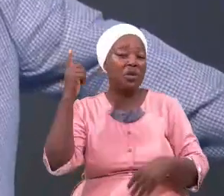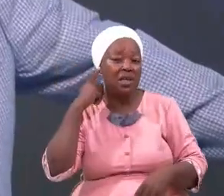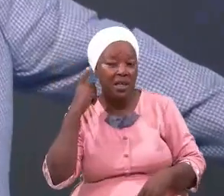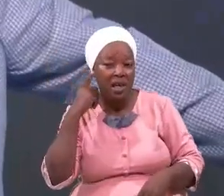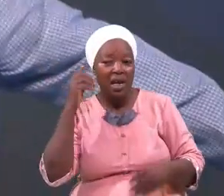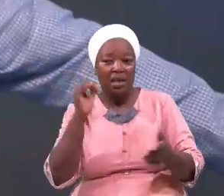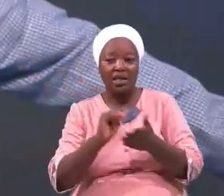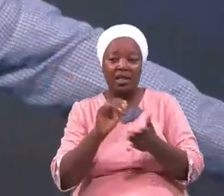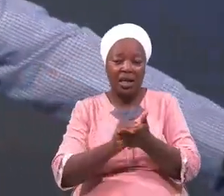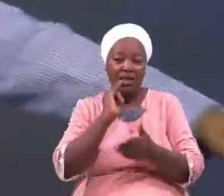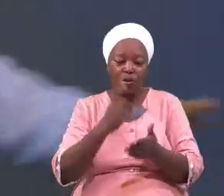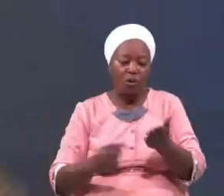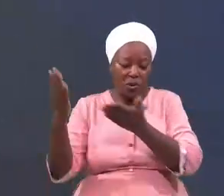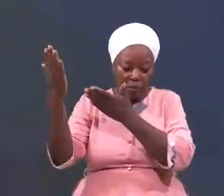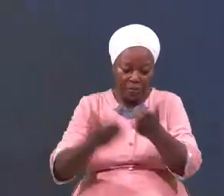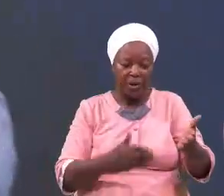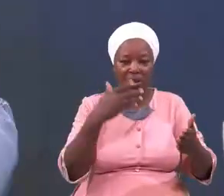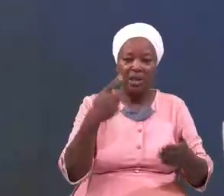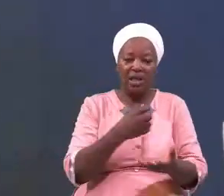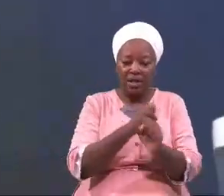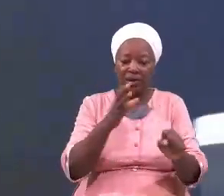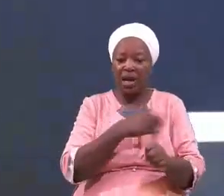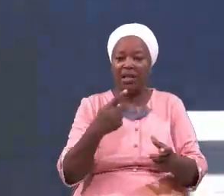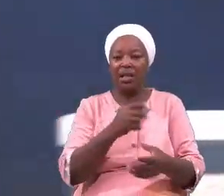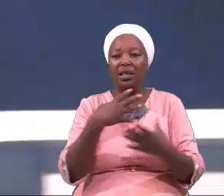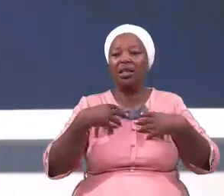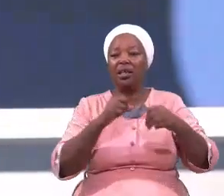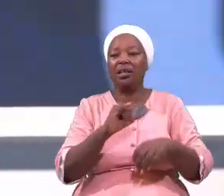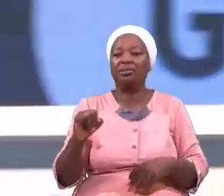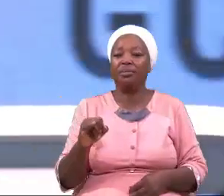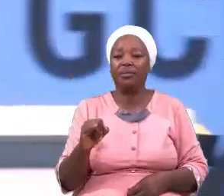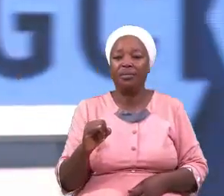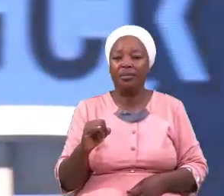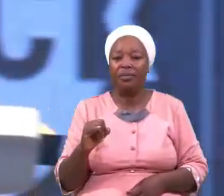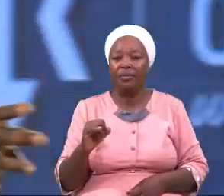what brings the salvation and the healing.